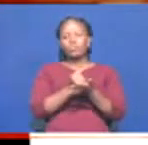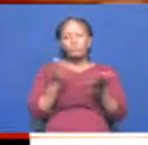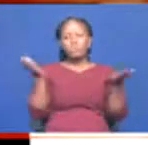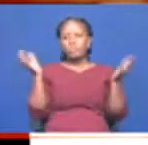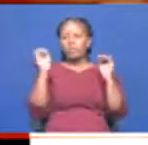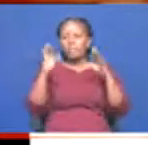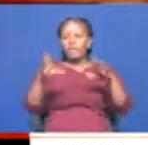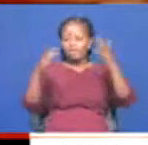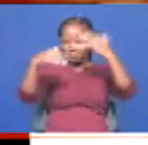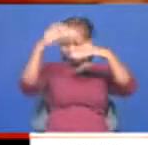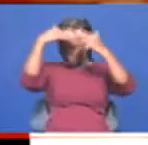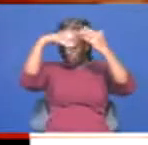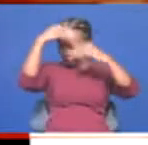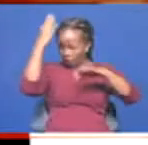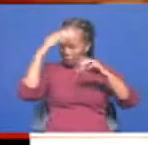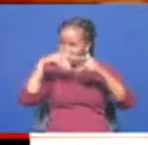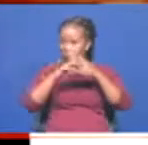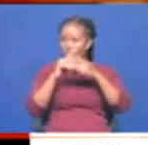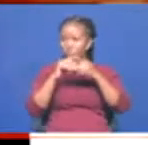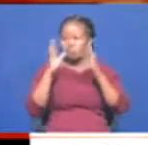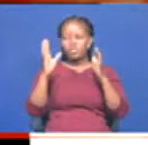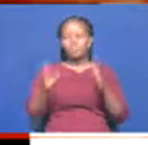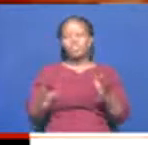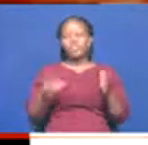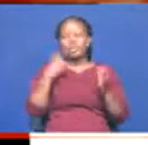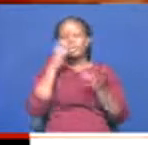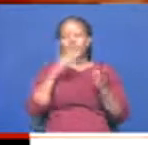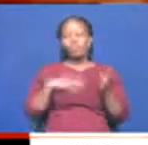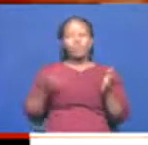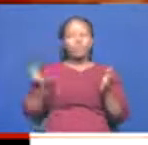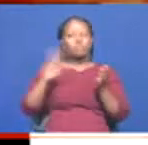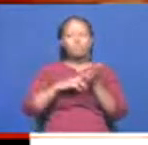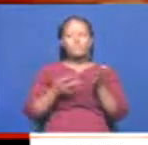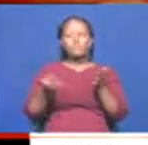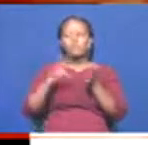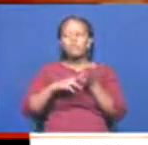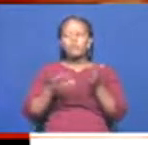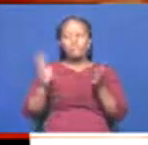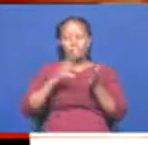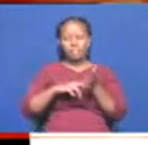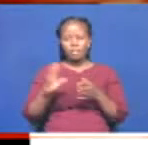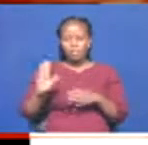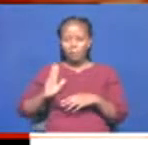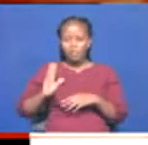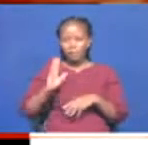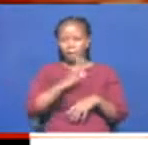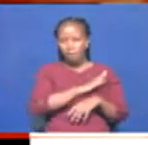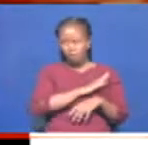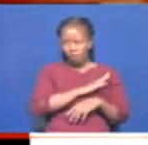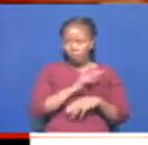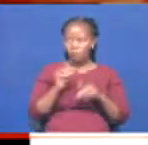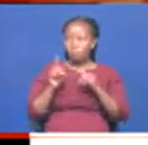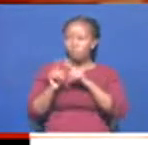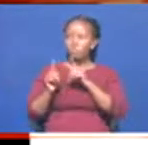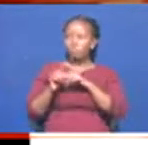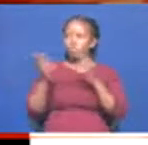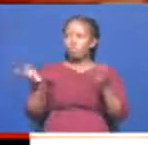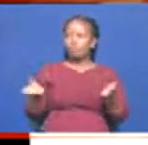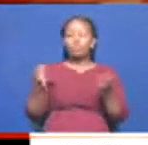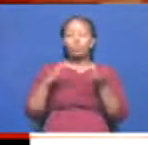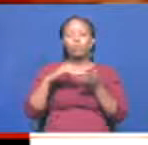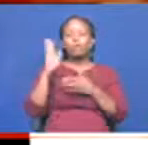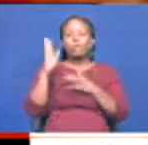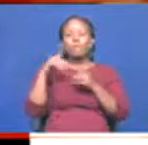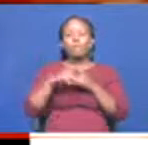professional engineers who have been registered by Engineers Board of Kenya. And most of the engineers who are